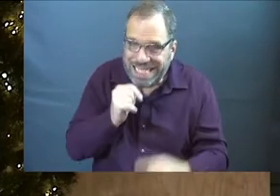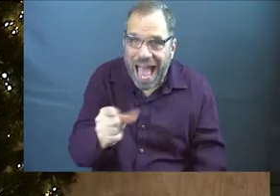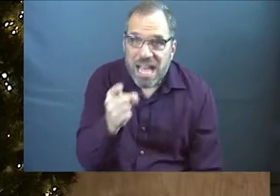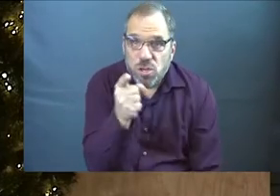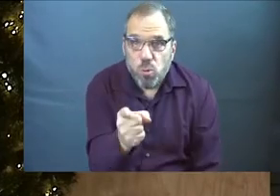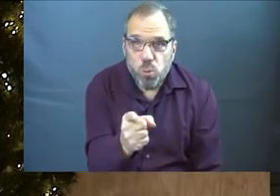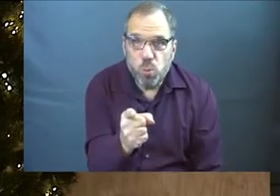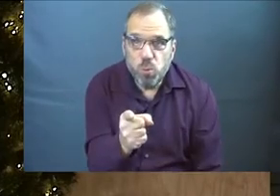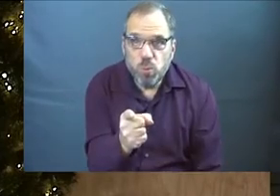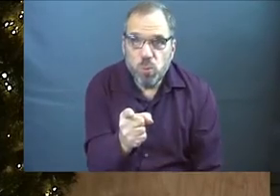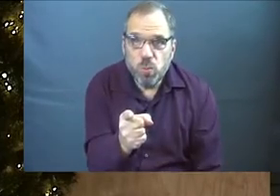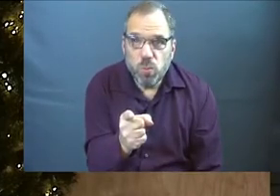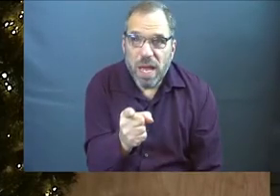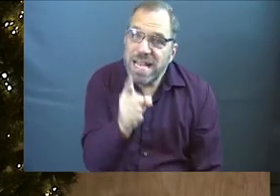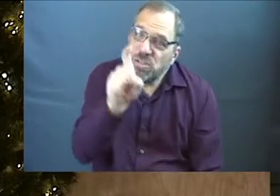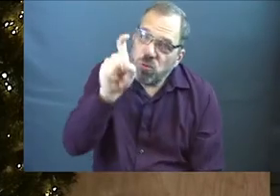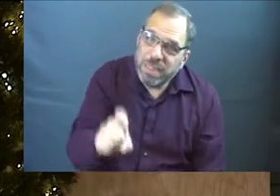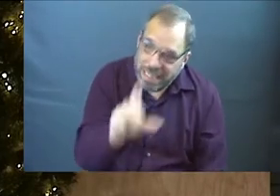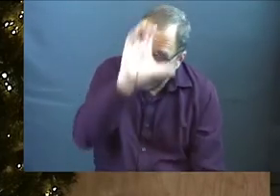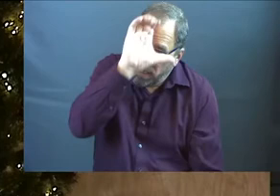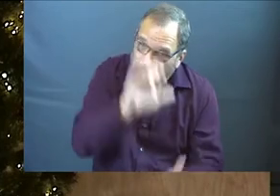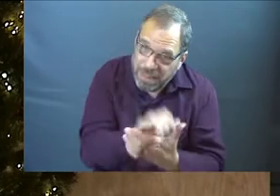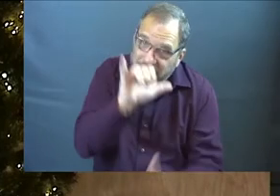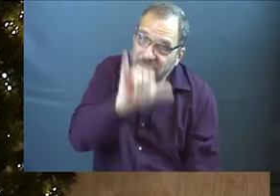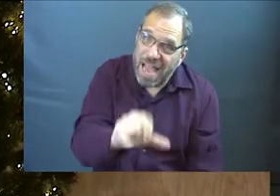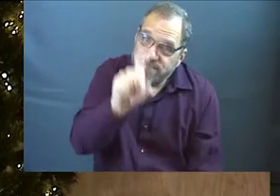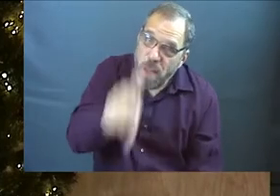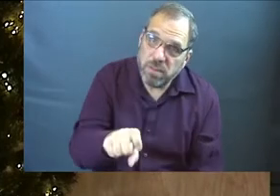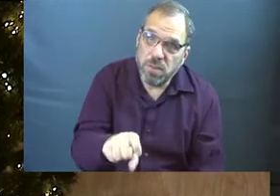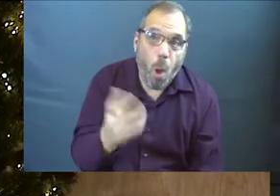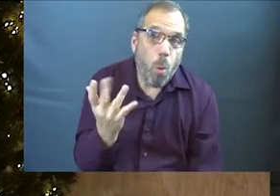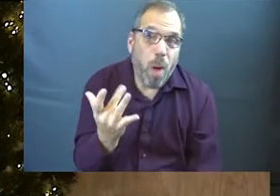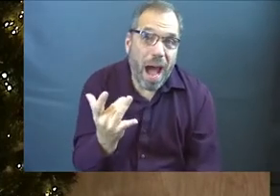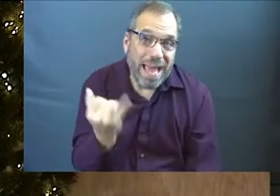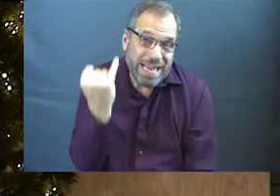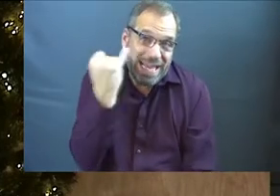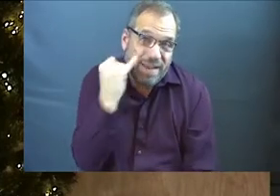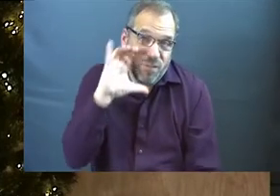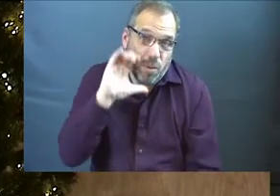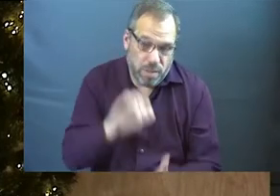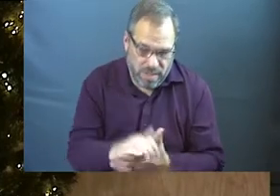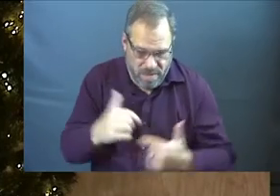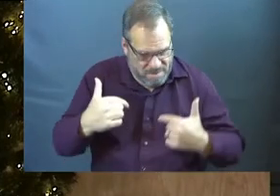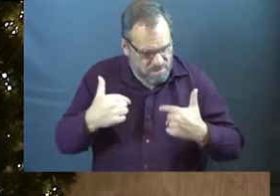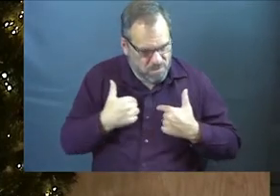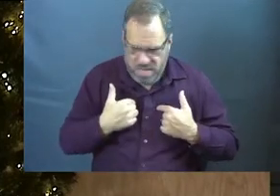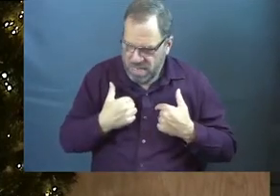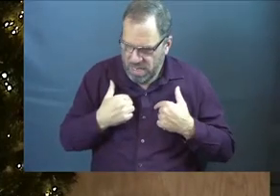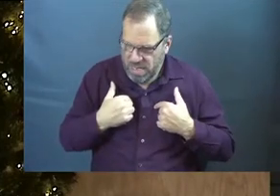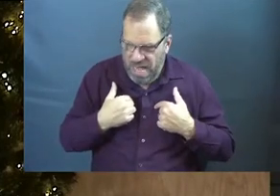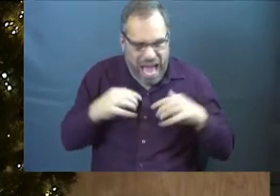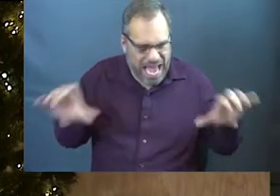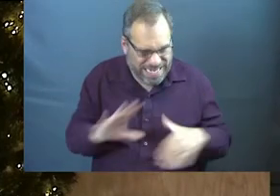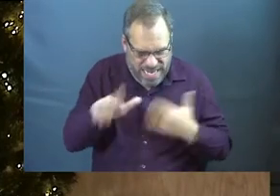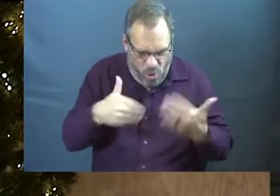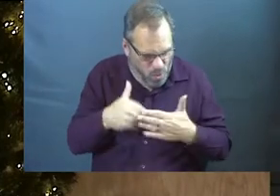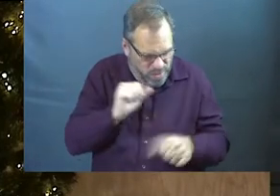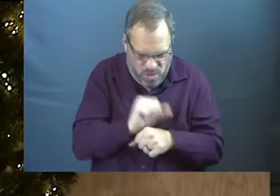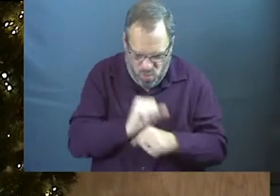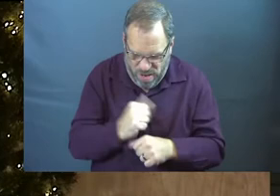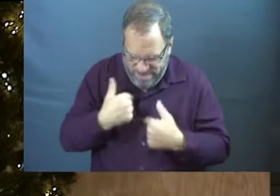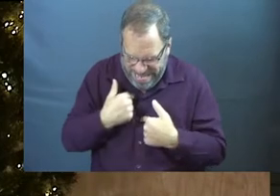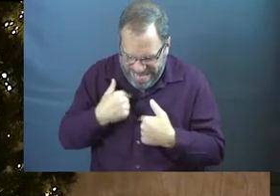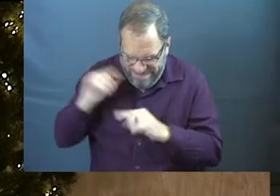you. And you need to believe that. Because if you believe that you're the one who got you this far,